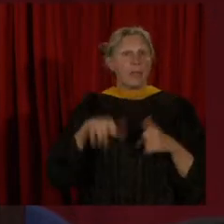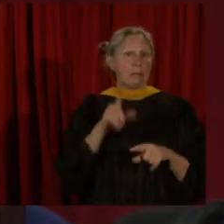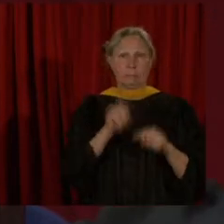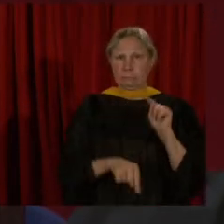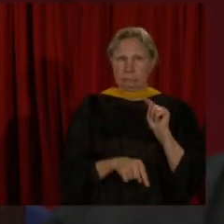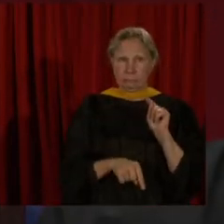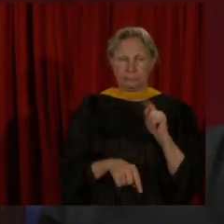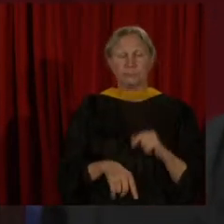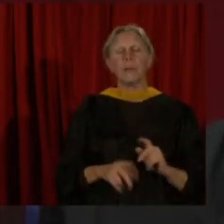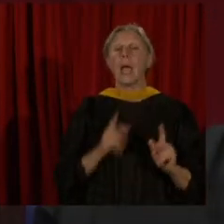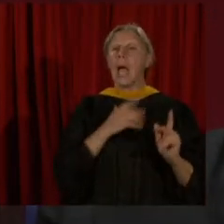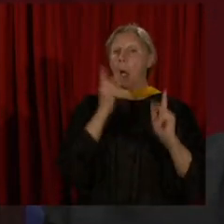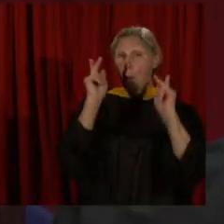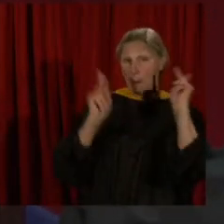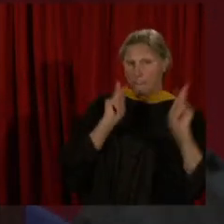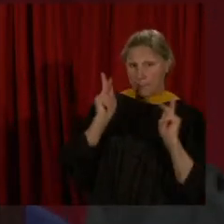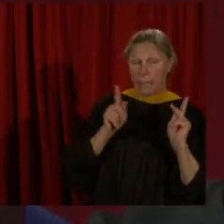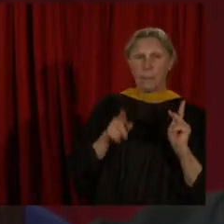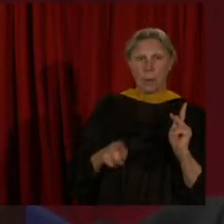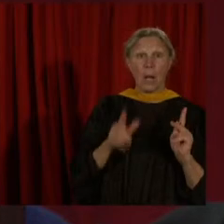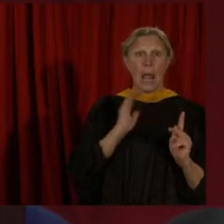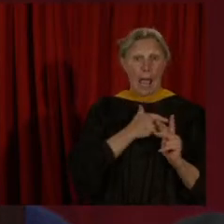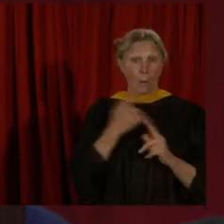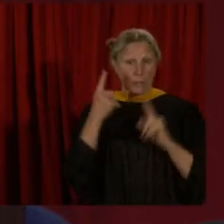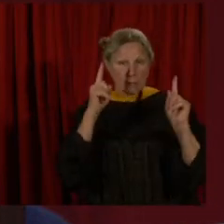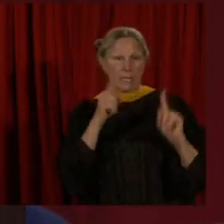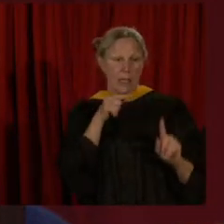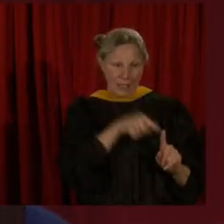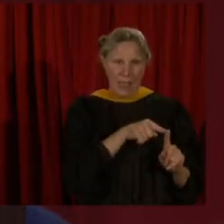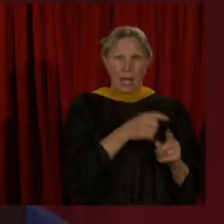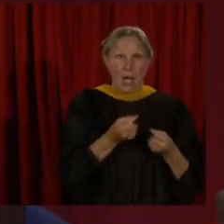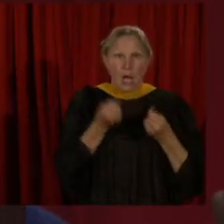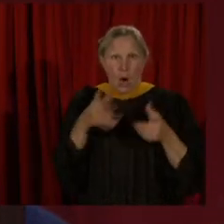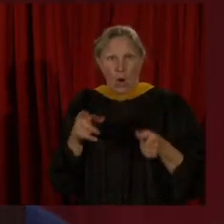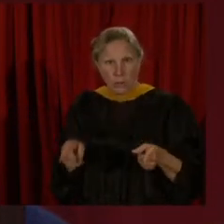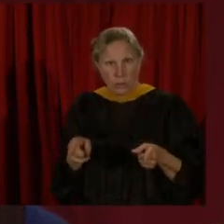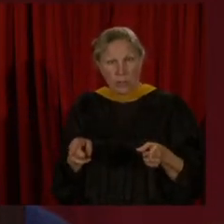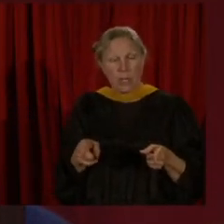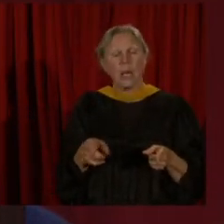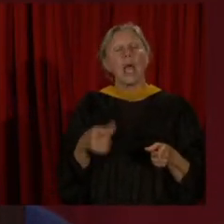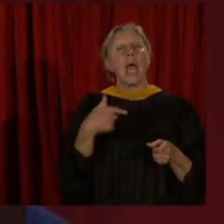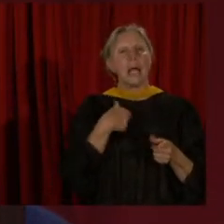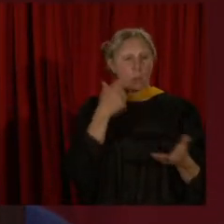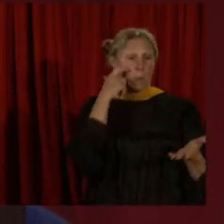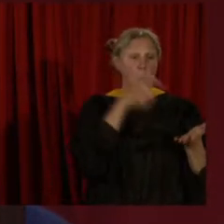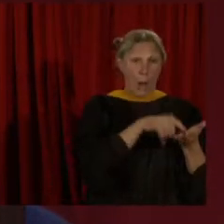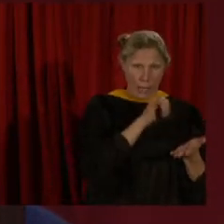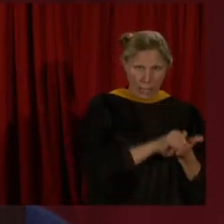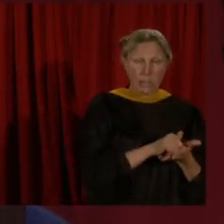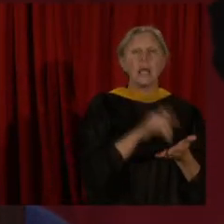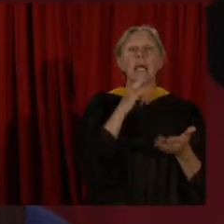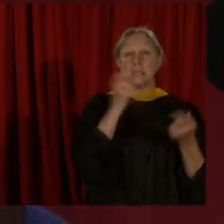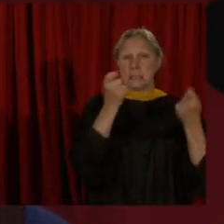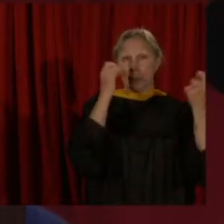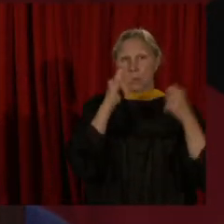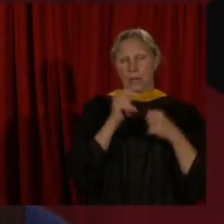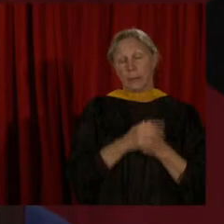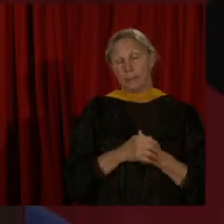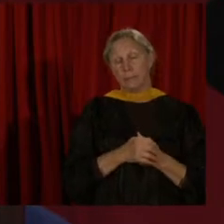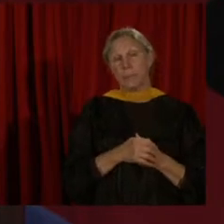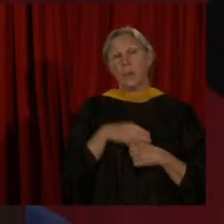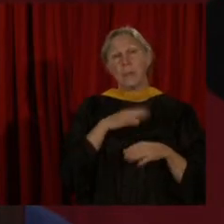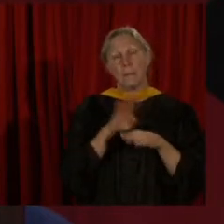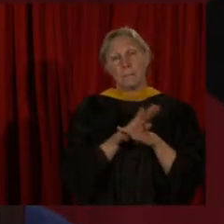Our people are at the heart of our success, and we recognize and celebrate that. We've been in